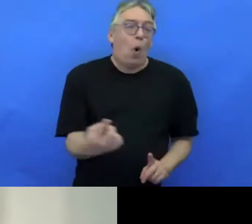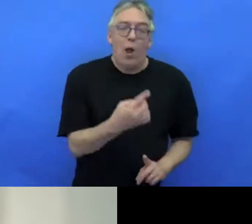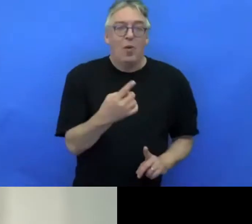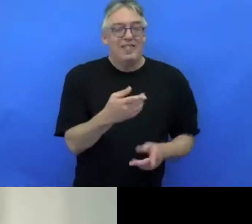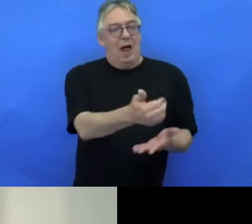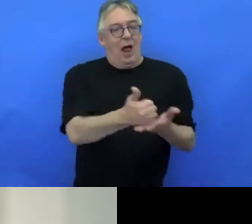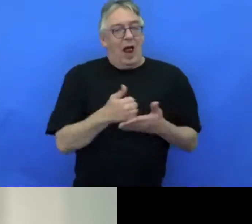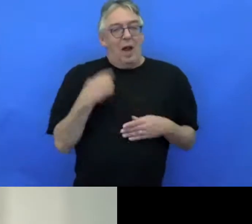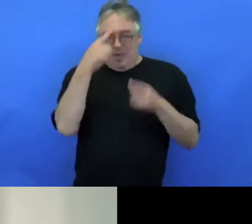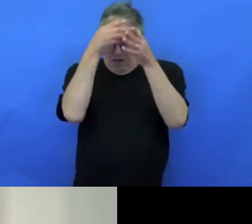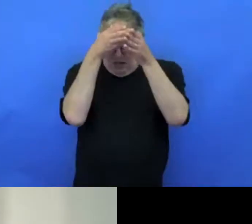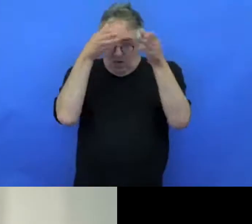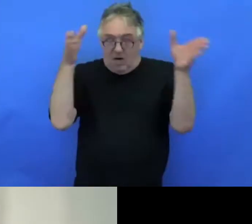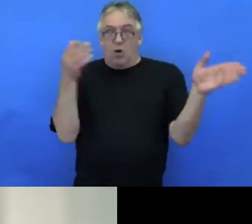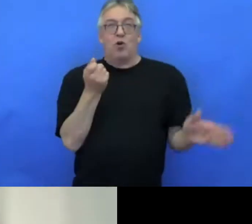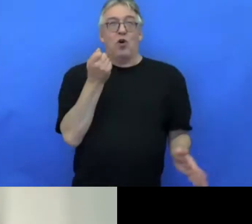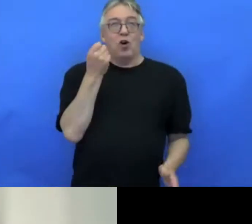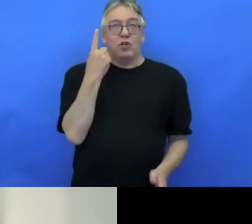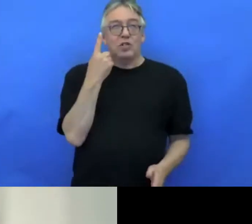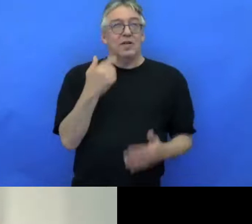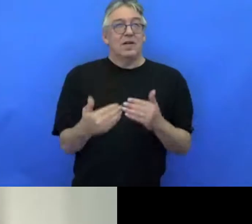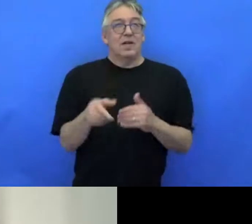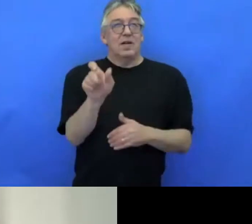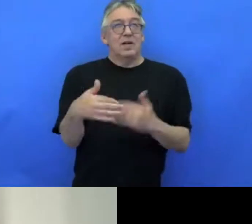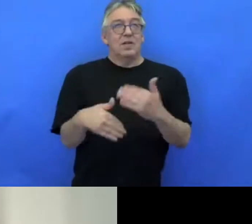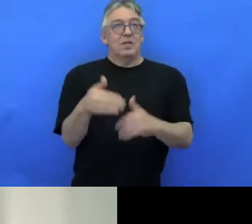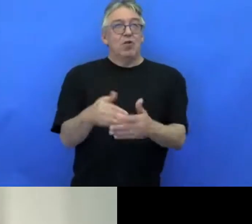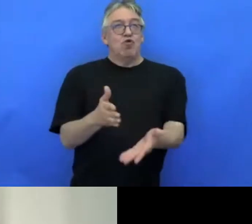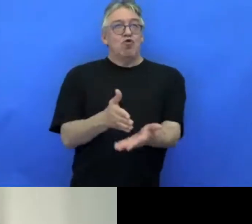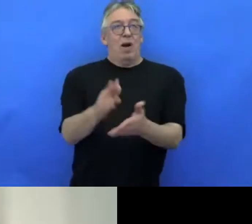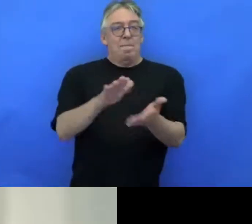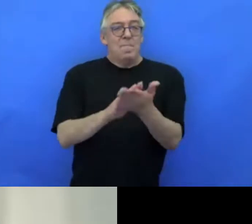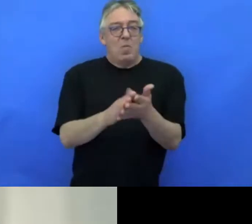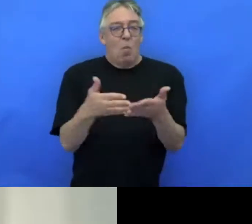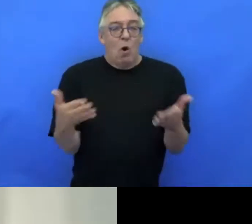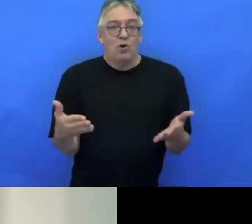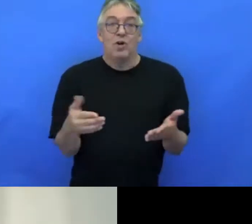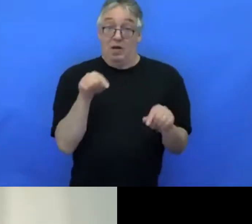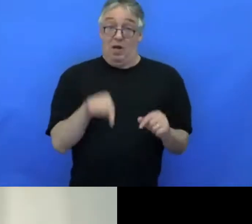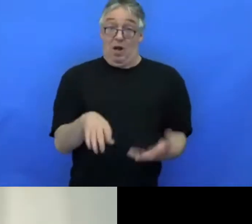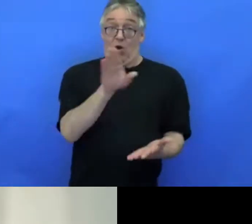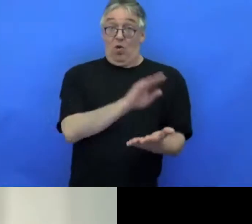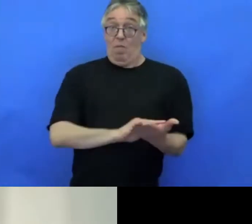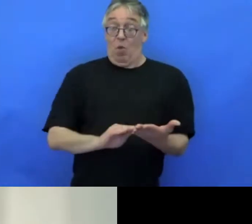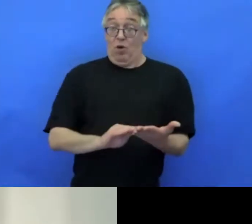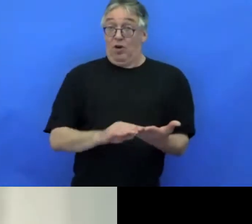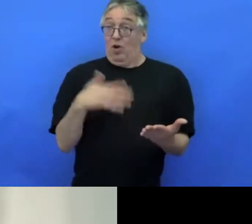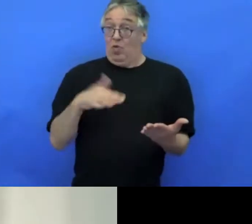really means. And I think that this report is really an example of moving beyond previous